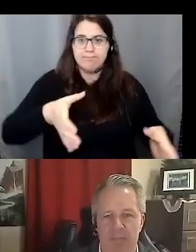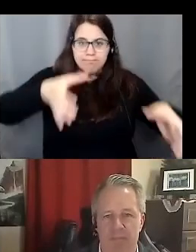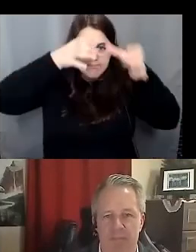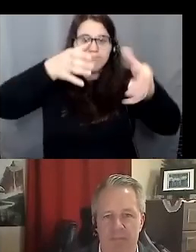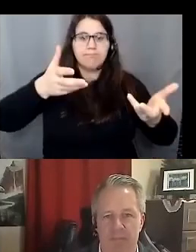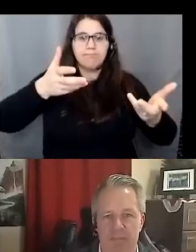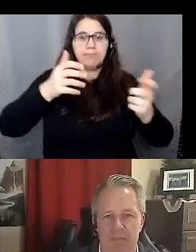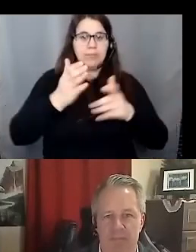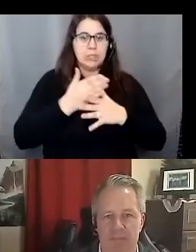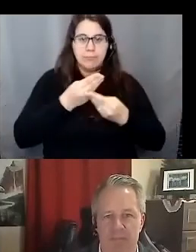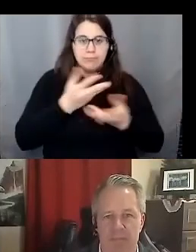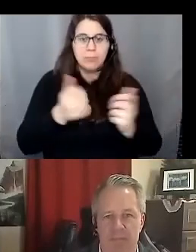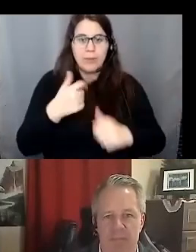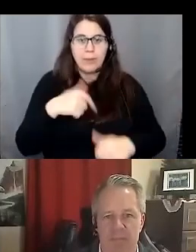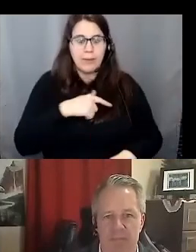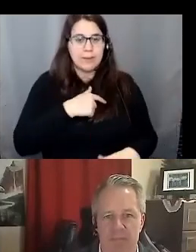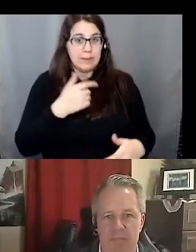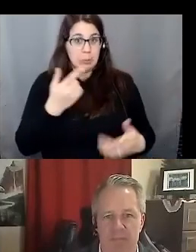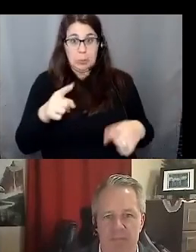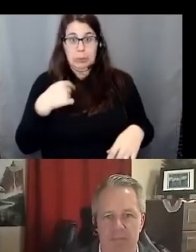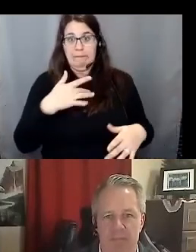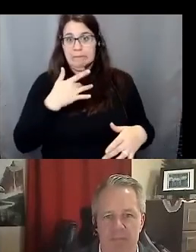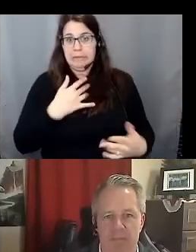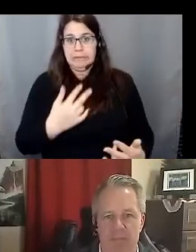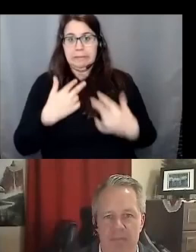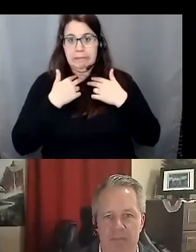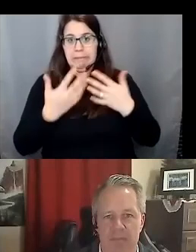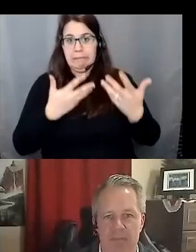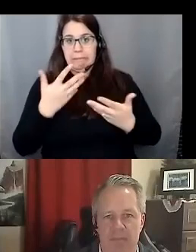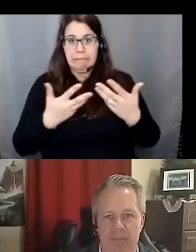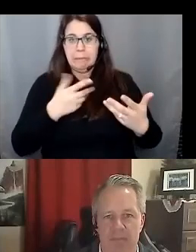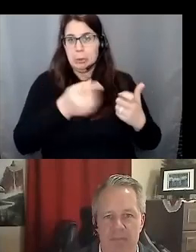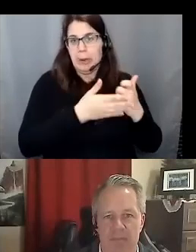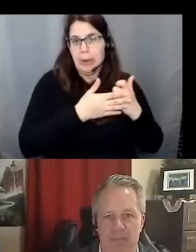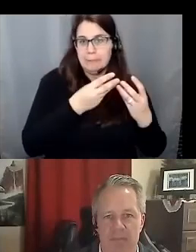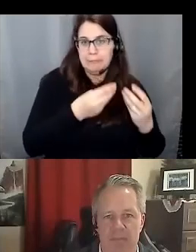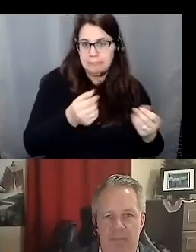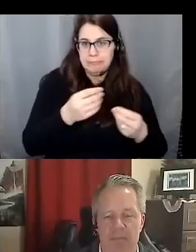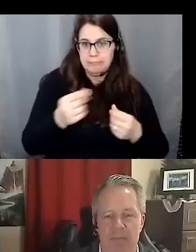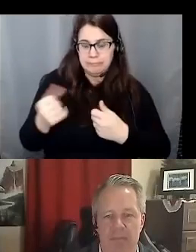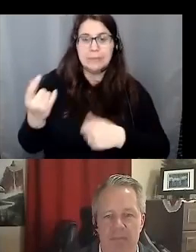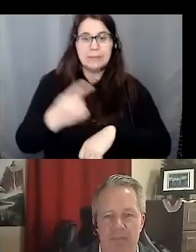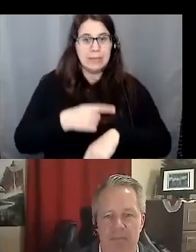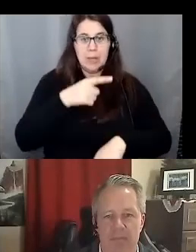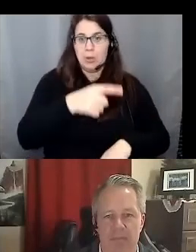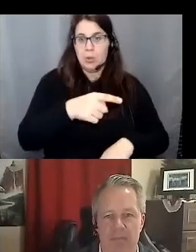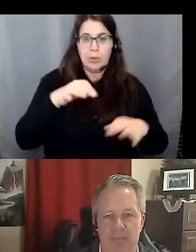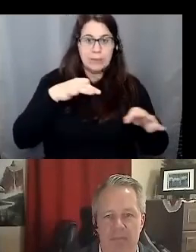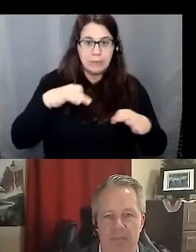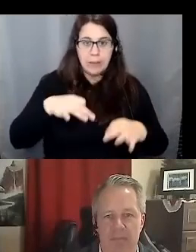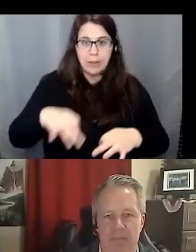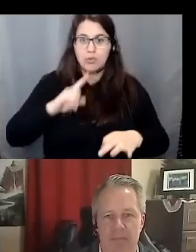and even troubleshooting issues when we get some different calls and requests. And today's session, your walkthrough was very